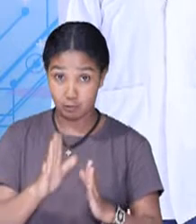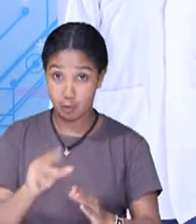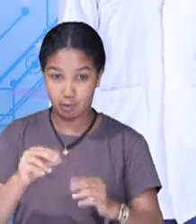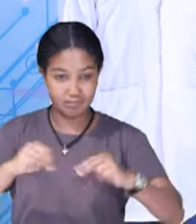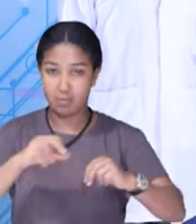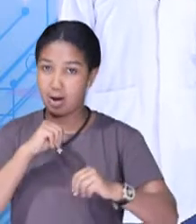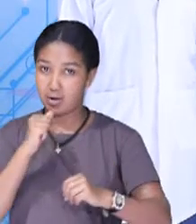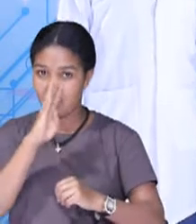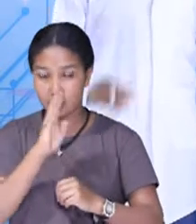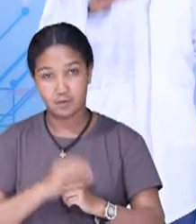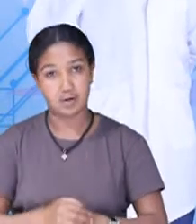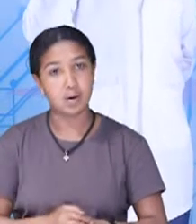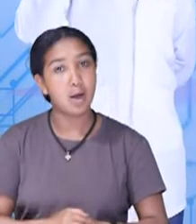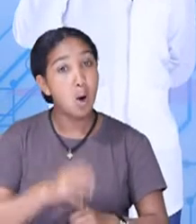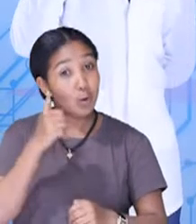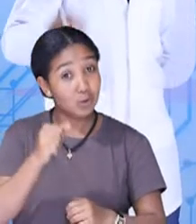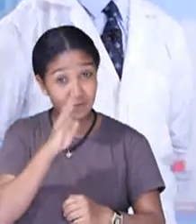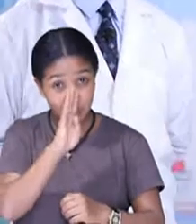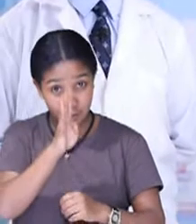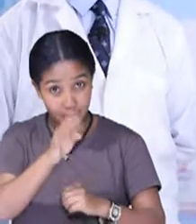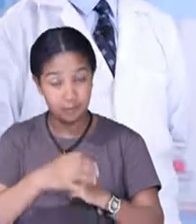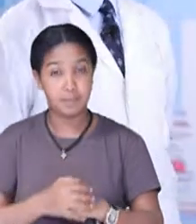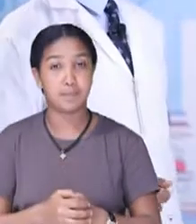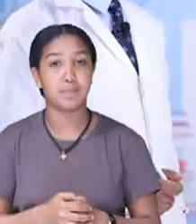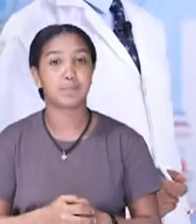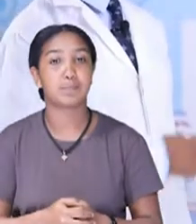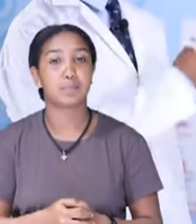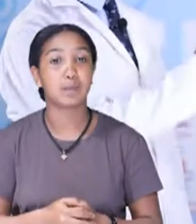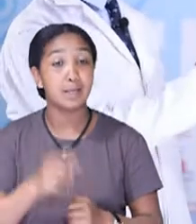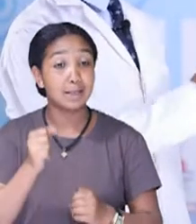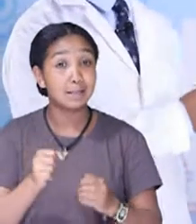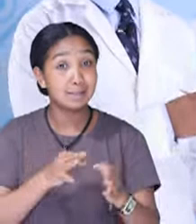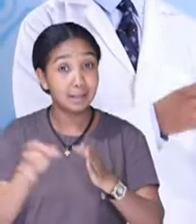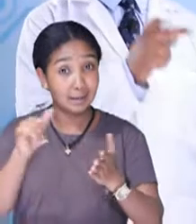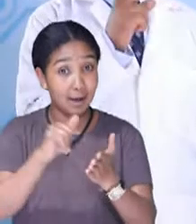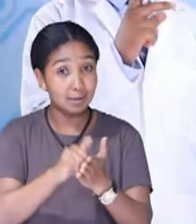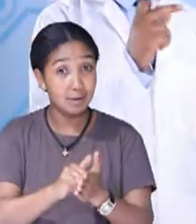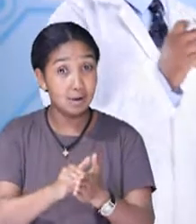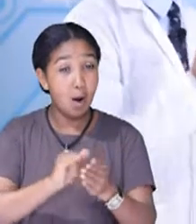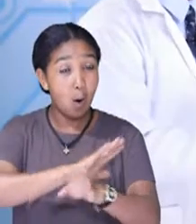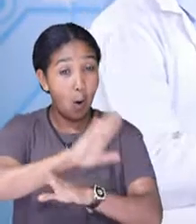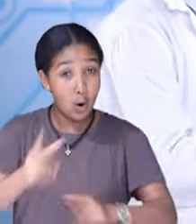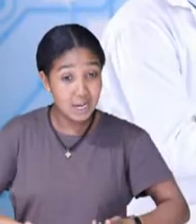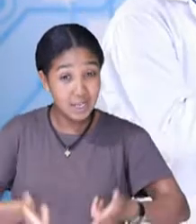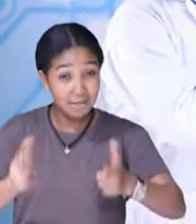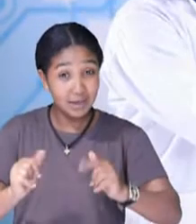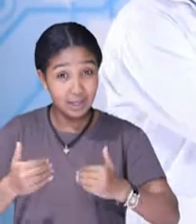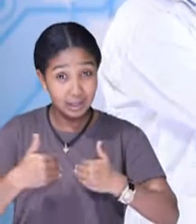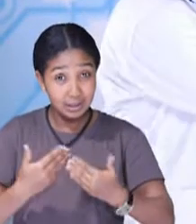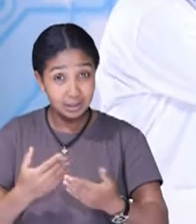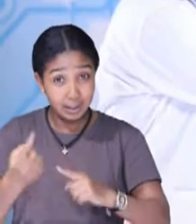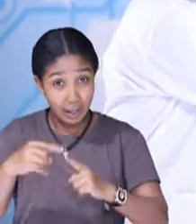a scientist. On his philosophy, he states that all living things